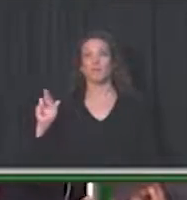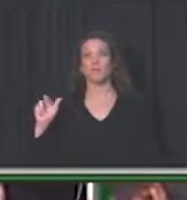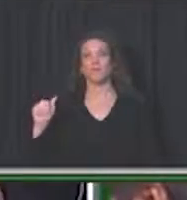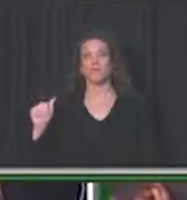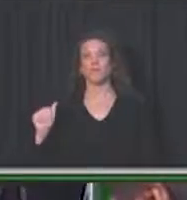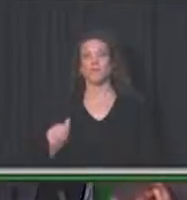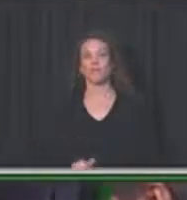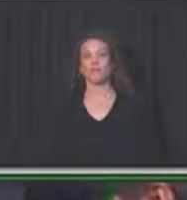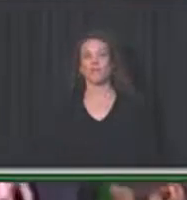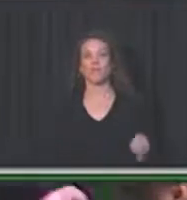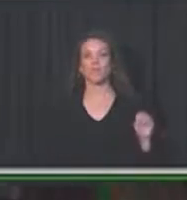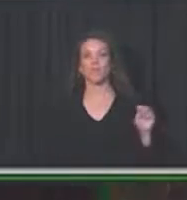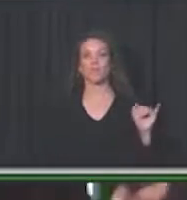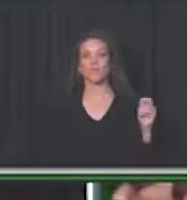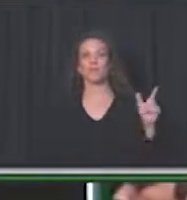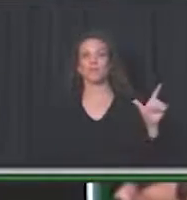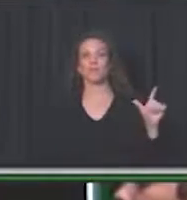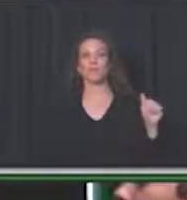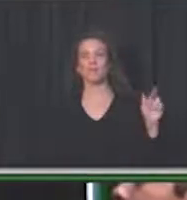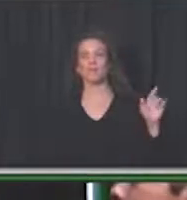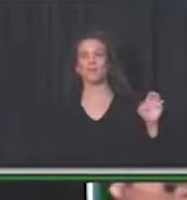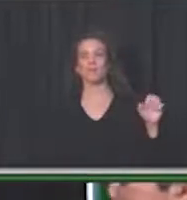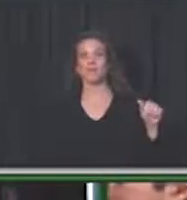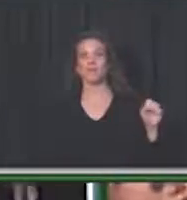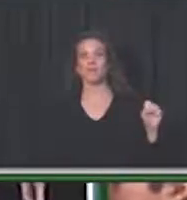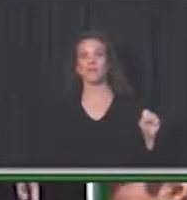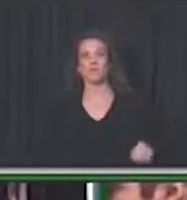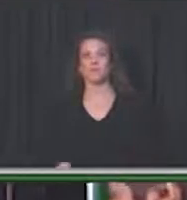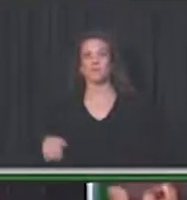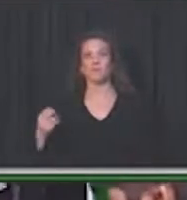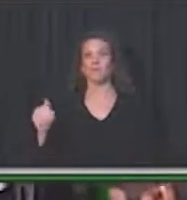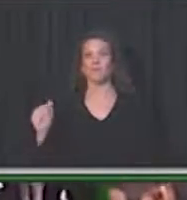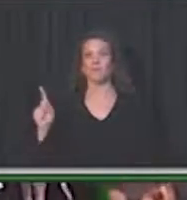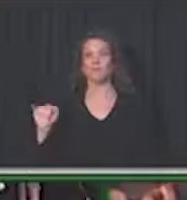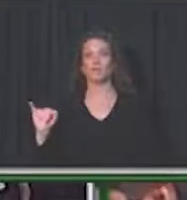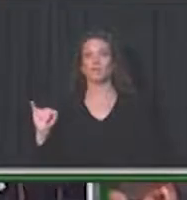Michael Allers. Patty Clancy.